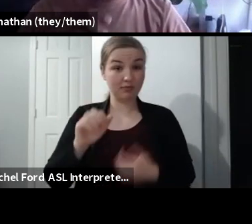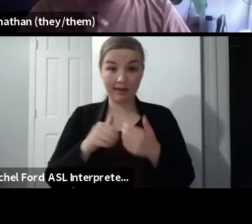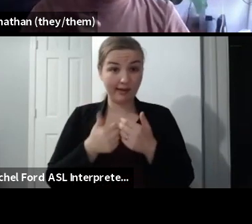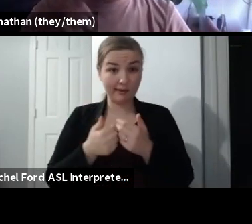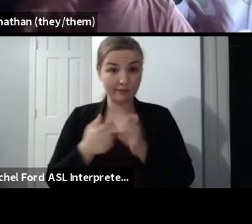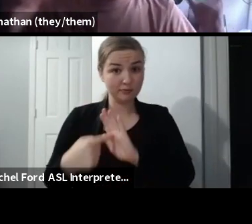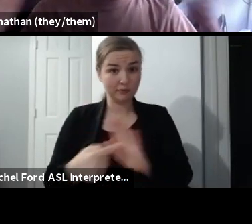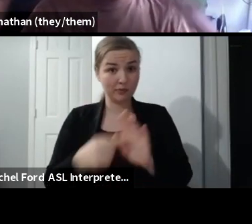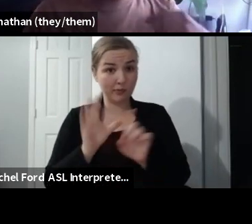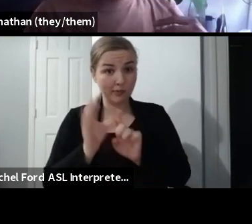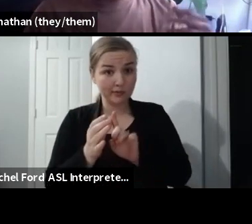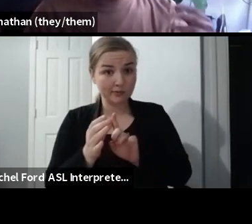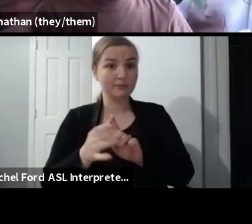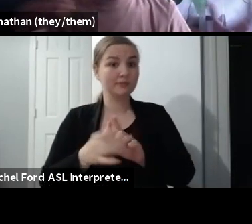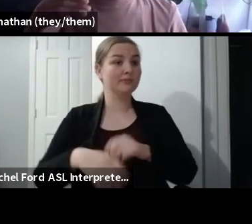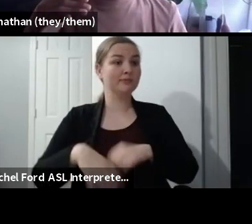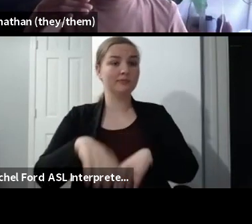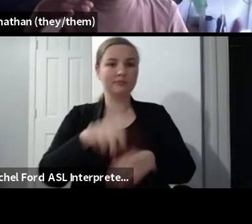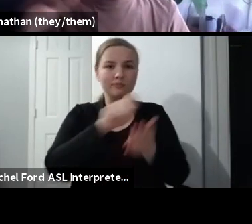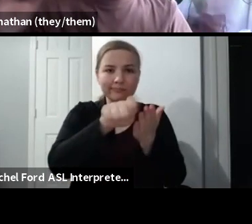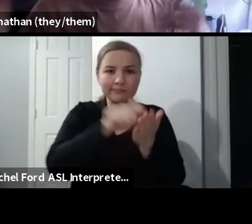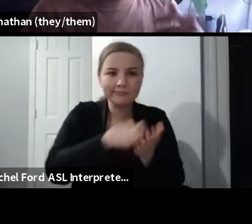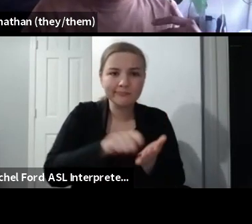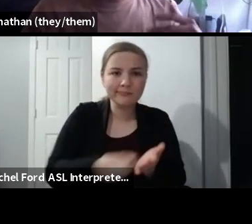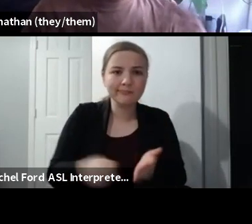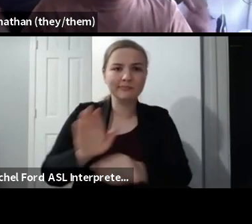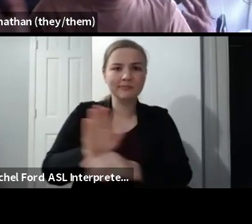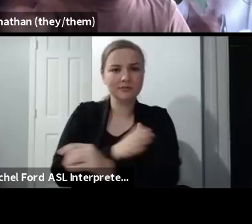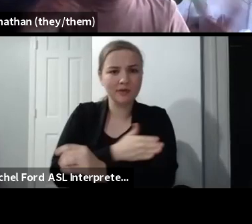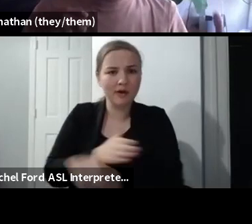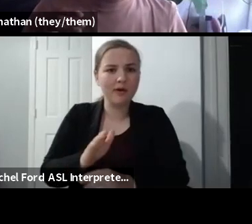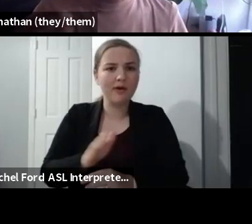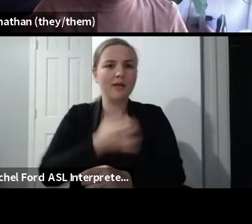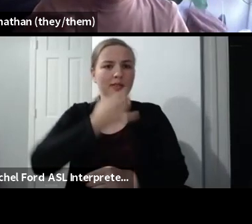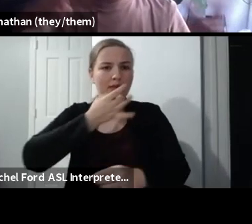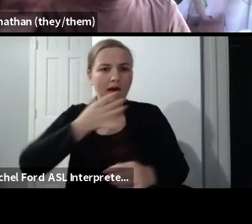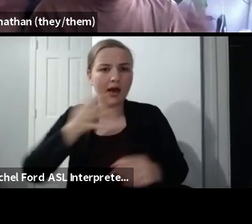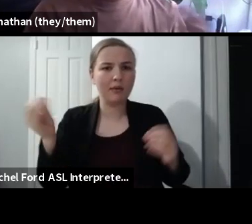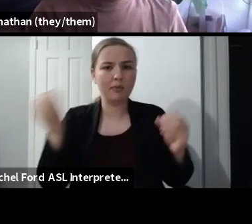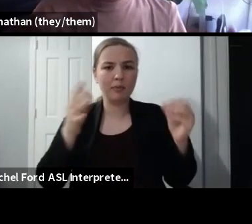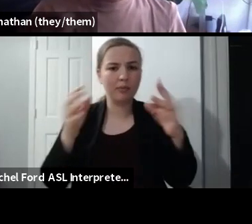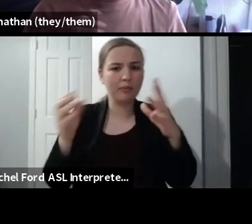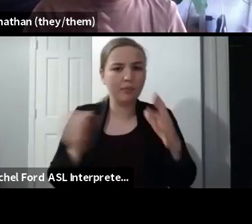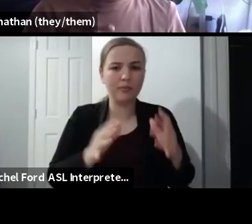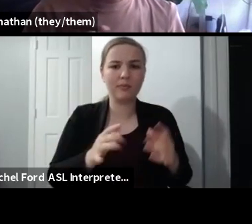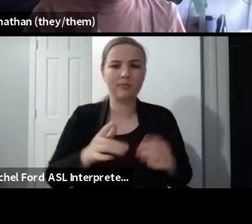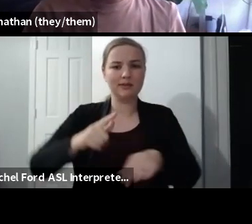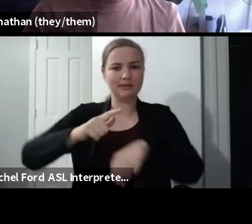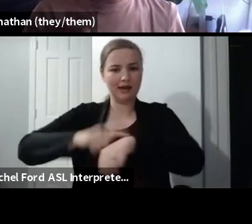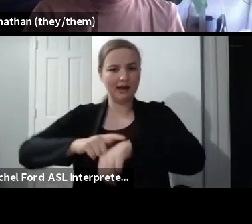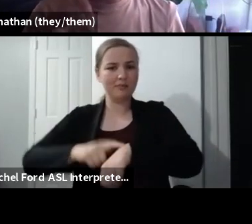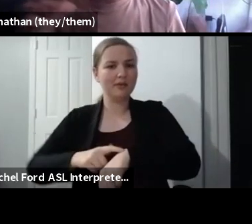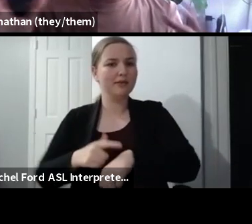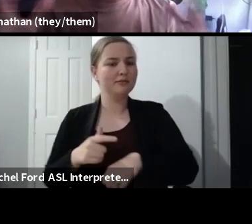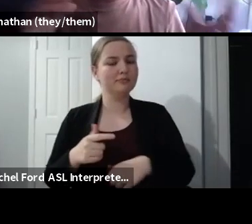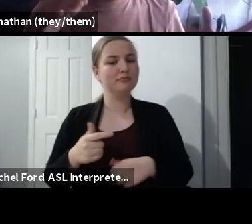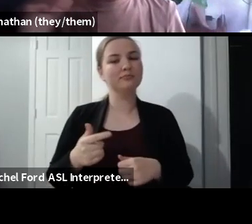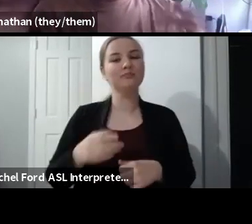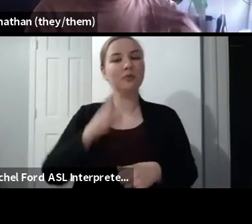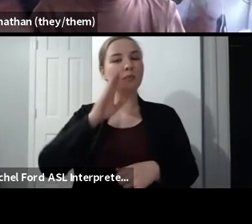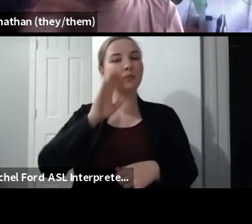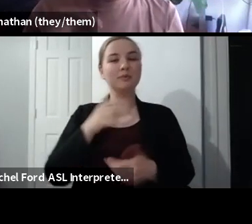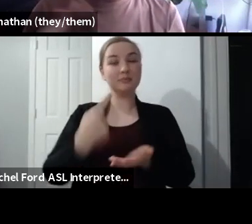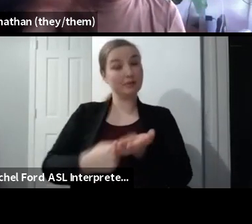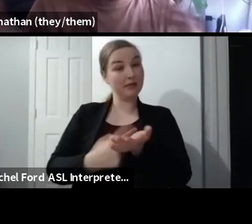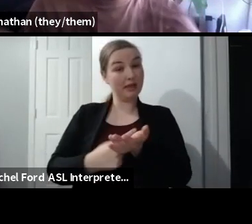through embodiment and through the absence. There's a lot of pieces I make that have darkness and no bodies. So sometimes they're sculptural. And so